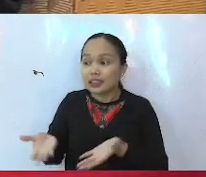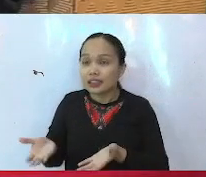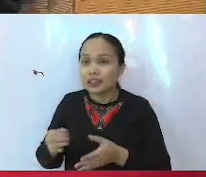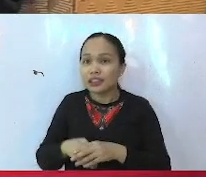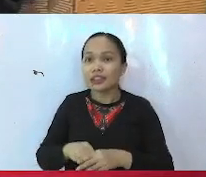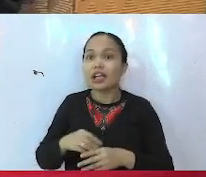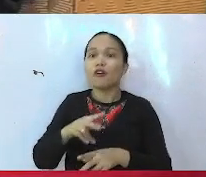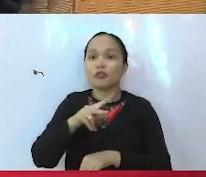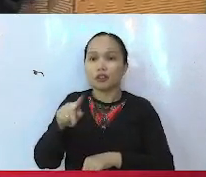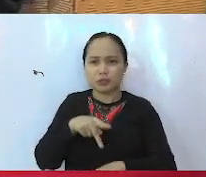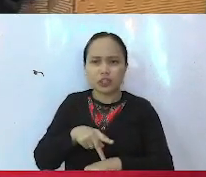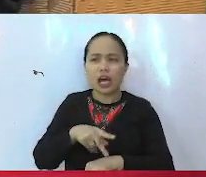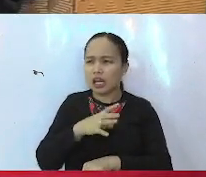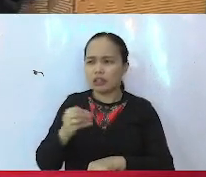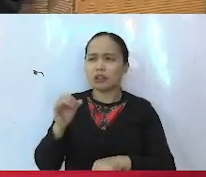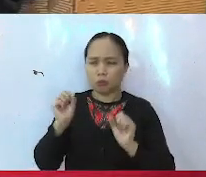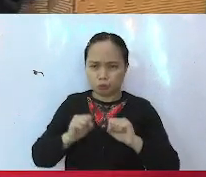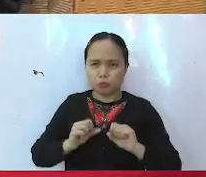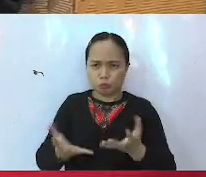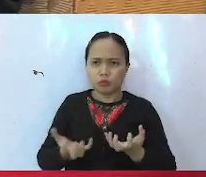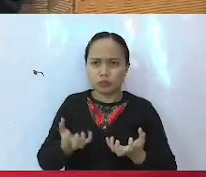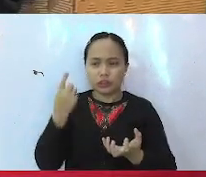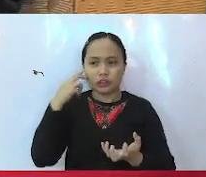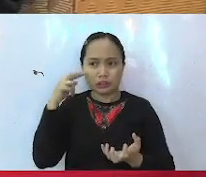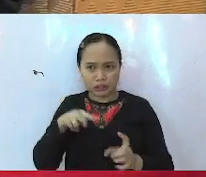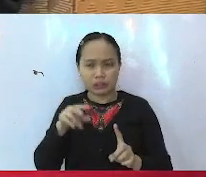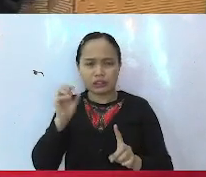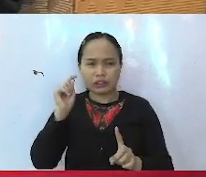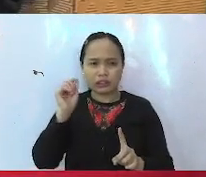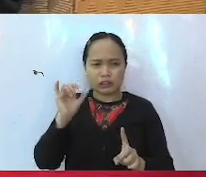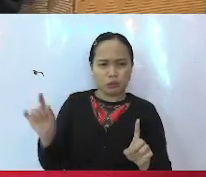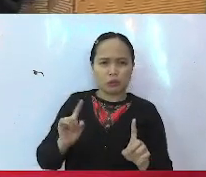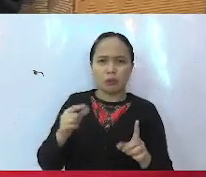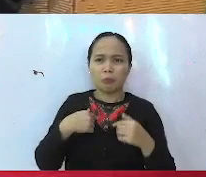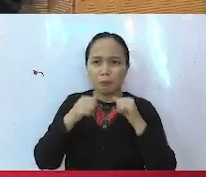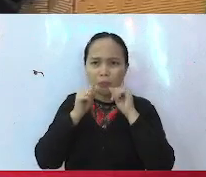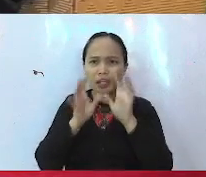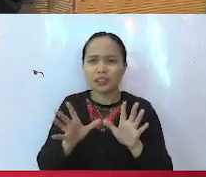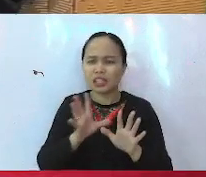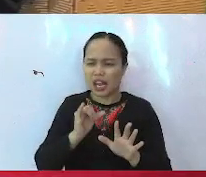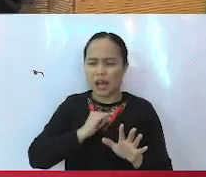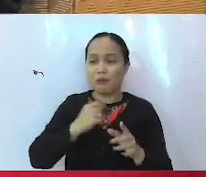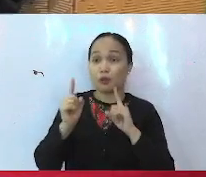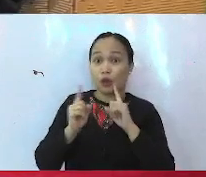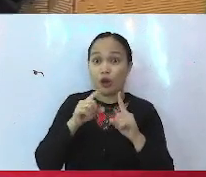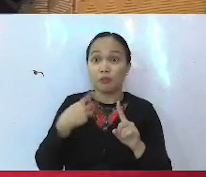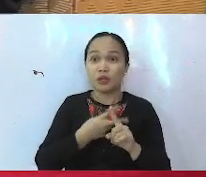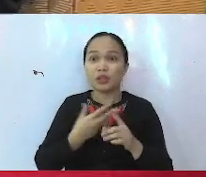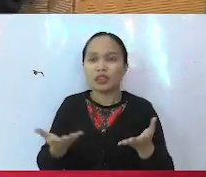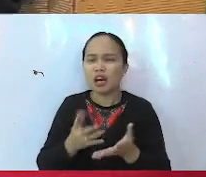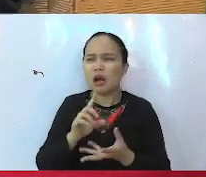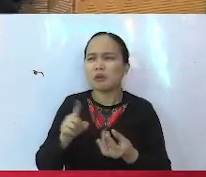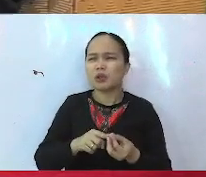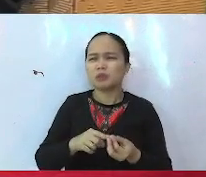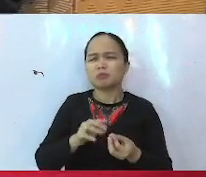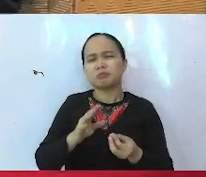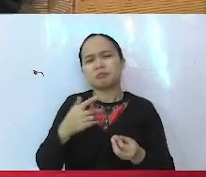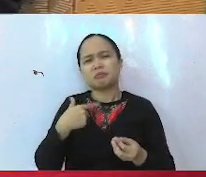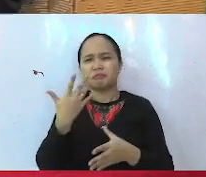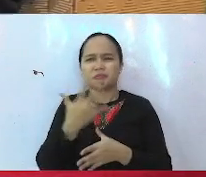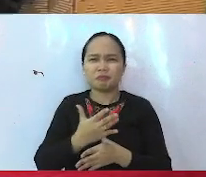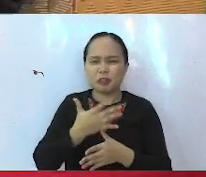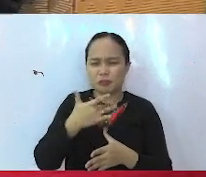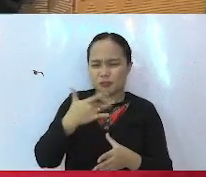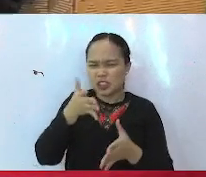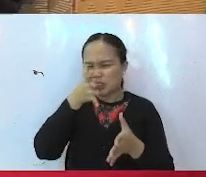how blessed they are. Since we're talking about being sidetracked, you know, the sidetrack here, I was telling them, and I already mentioned this to you as well